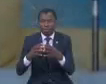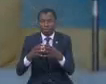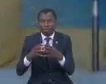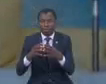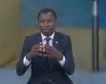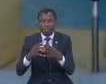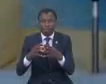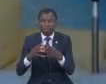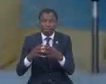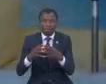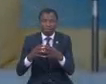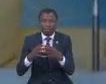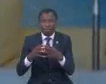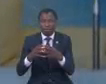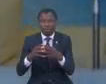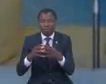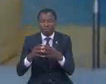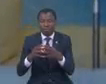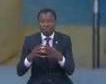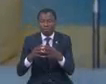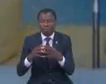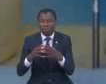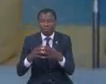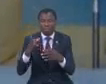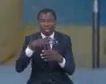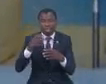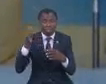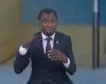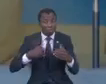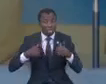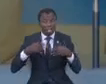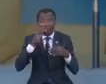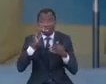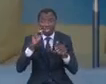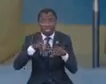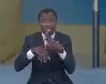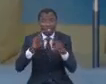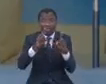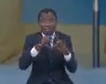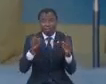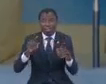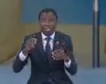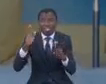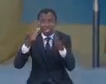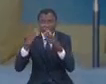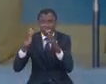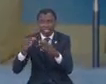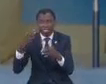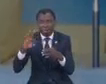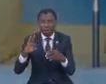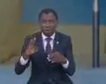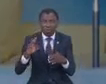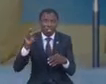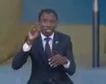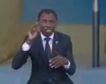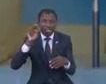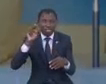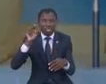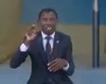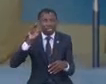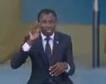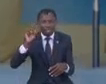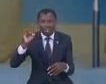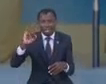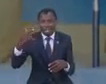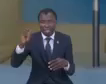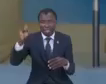Well, already we've been in different cities in Nigeria, but at the end of this year, by the grace of God, we'll be